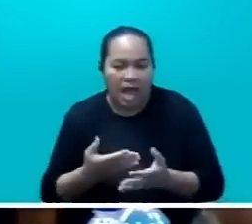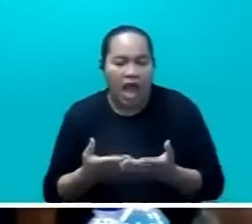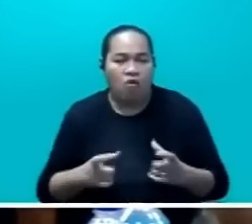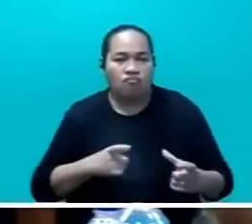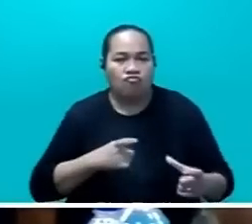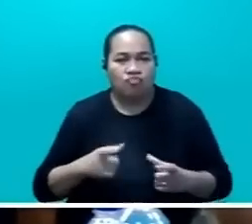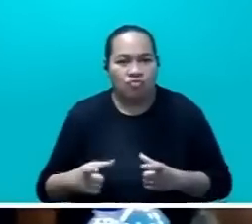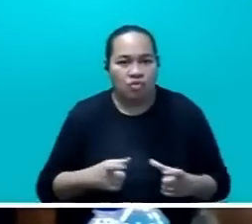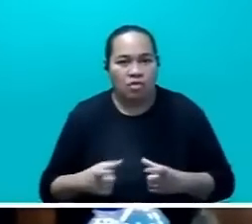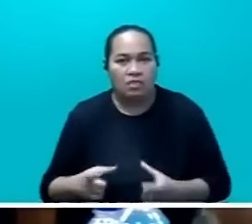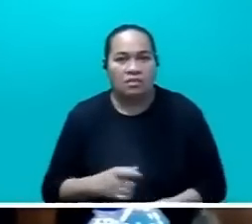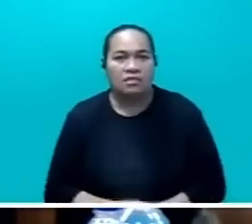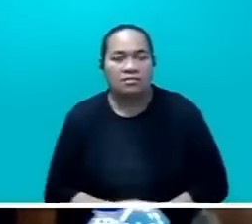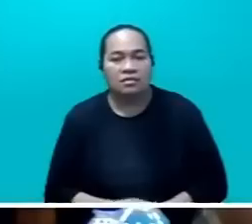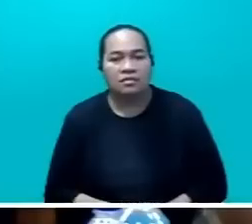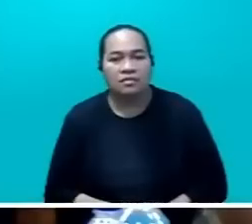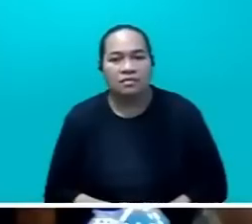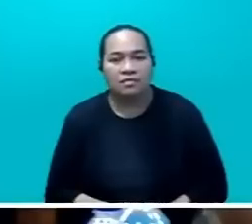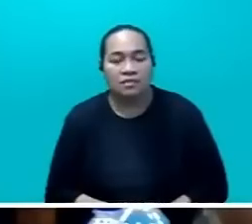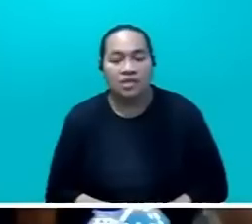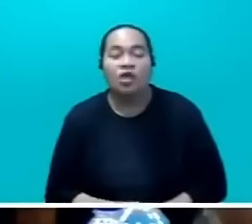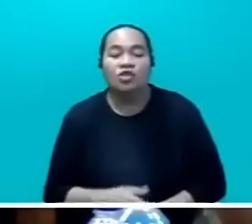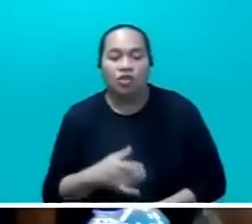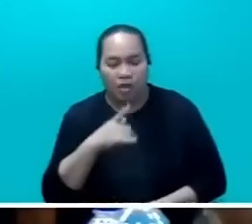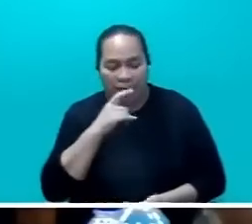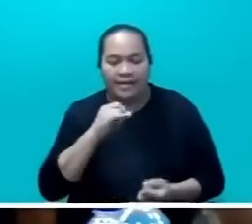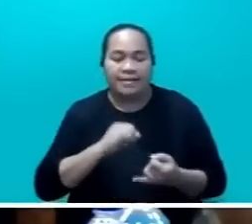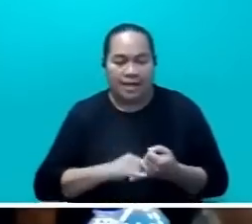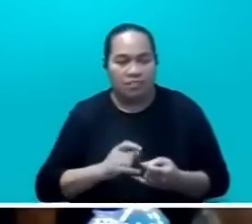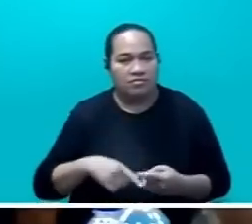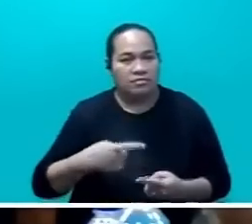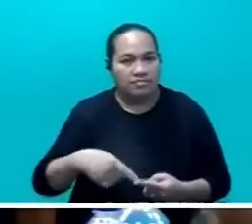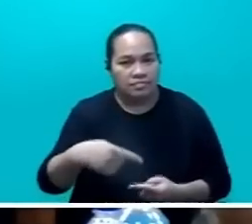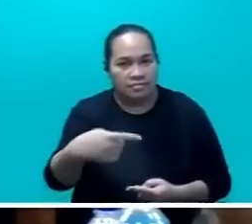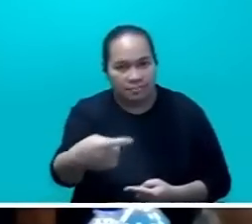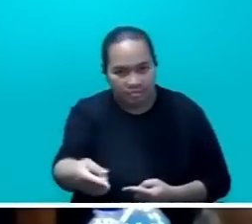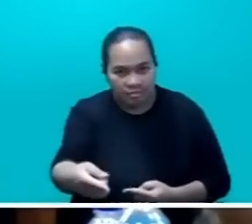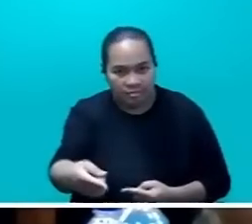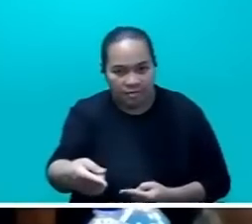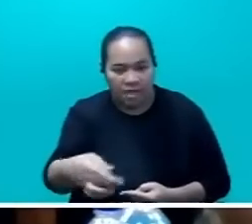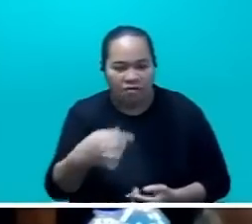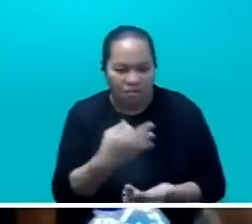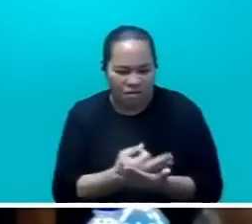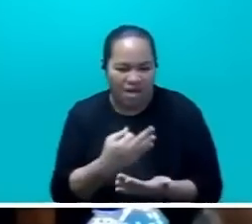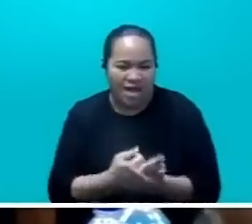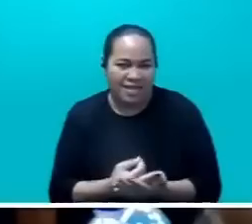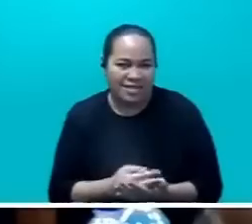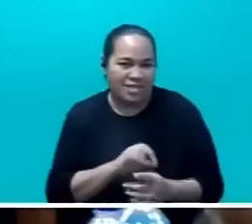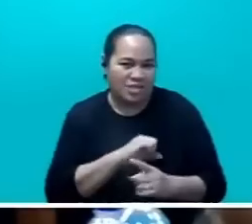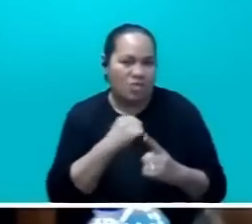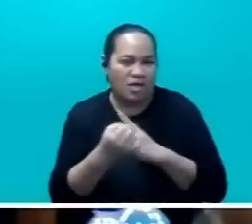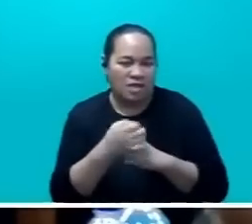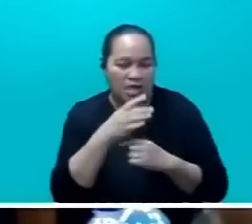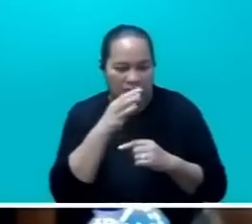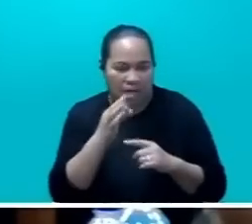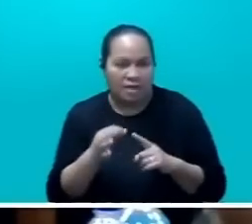controls so that there is sustainability in terms of the financial situation